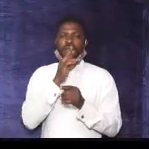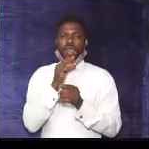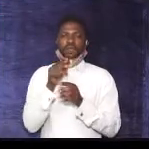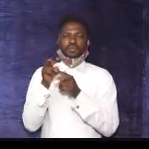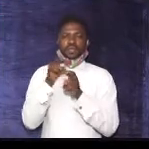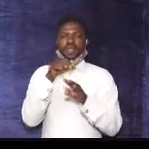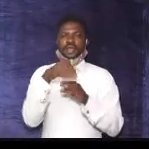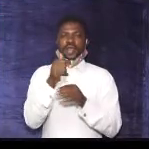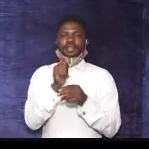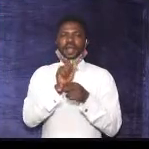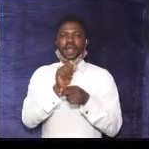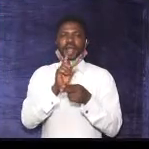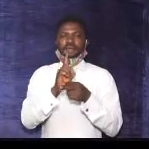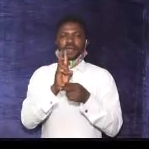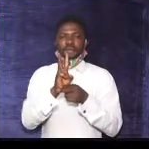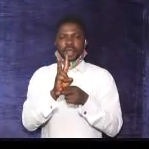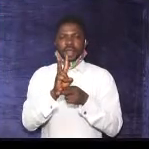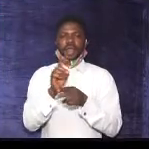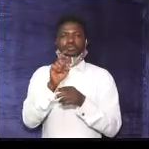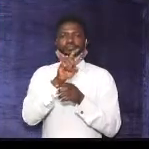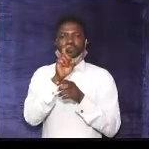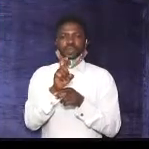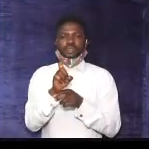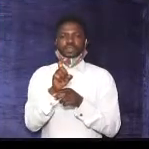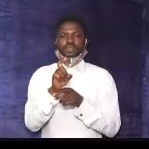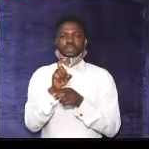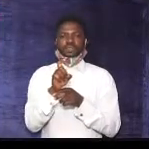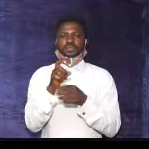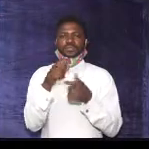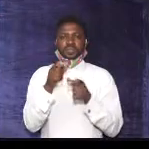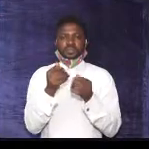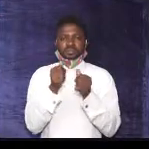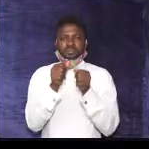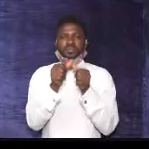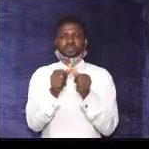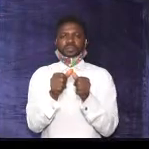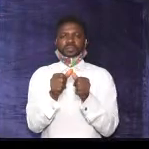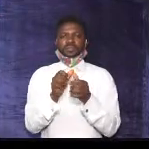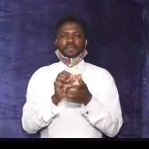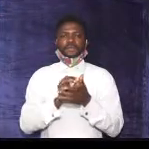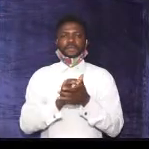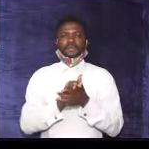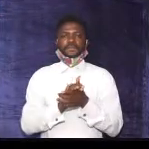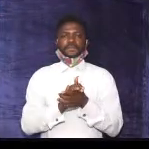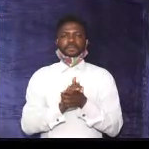we're looking at adverbial clauses. Let's move on.